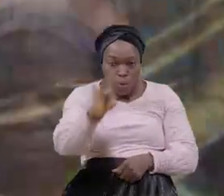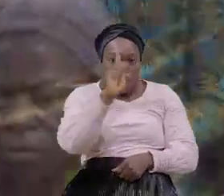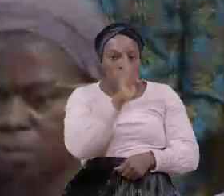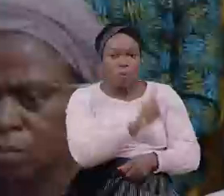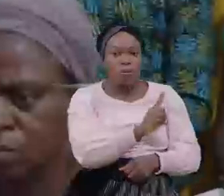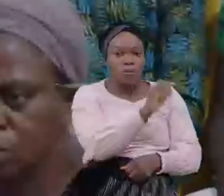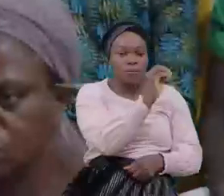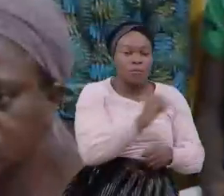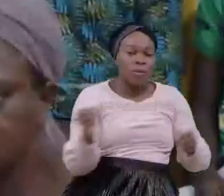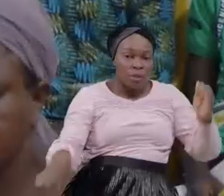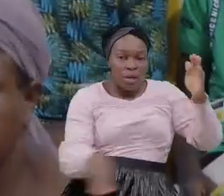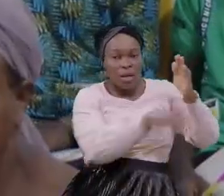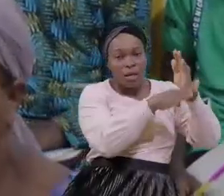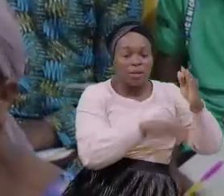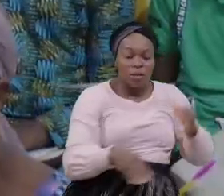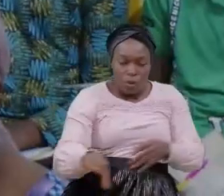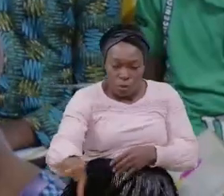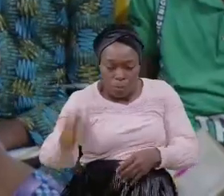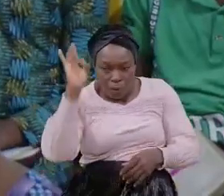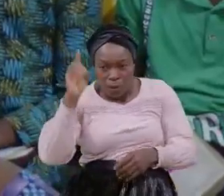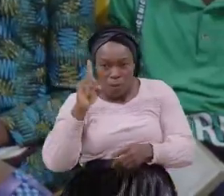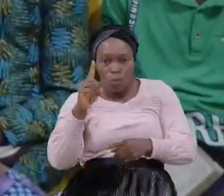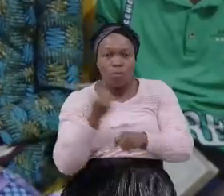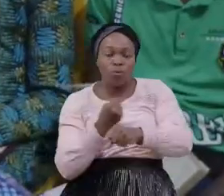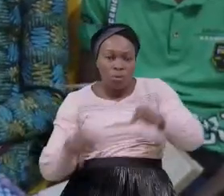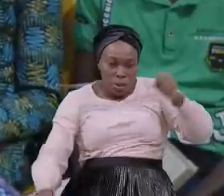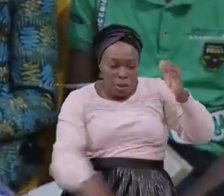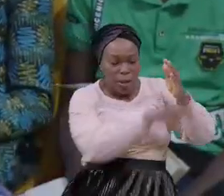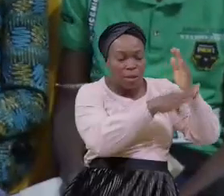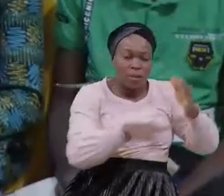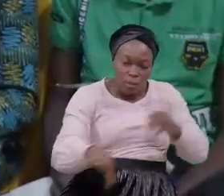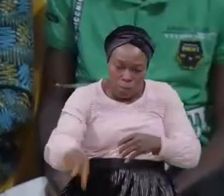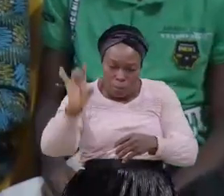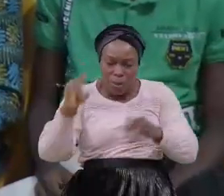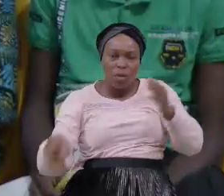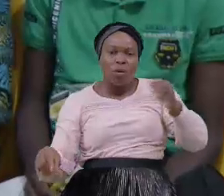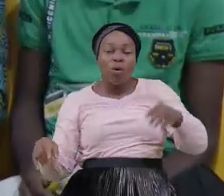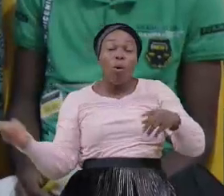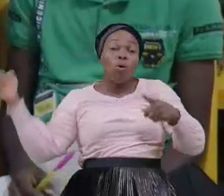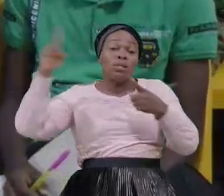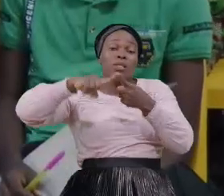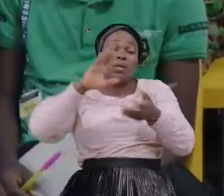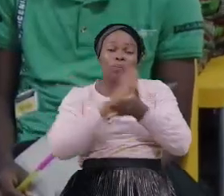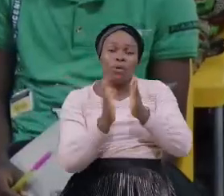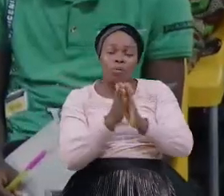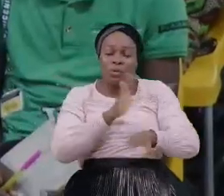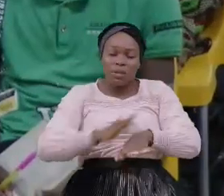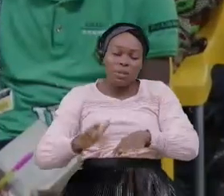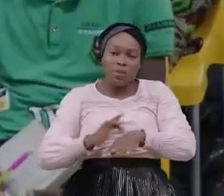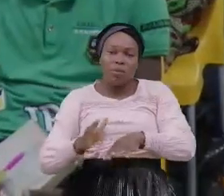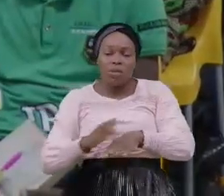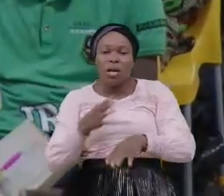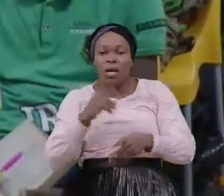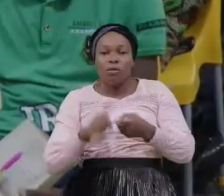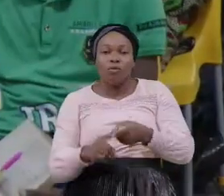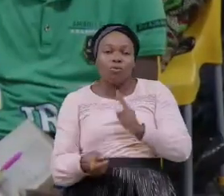has to go. And when you confess everything to the Lord and you turn away from them, you become